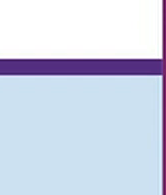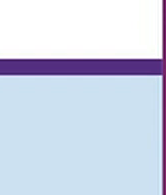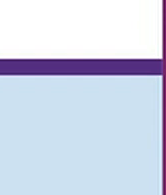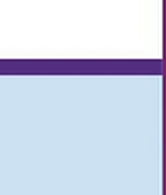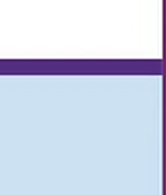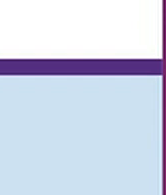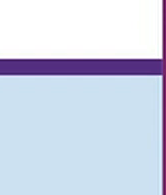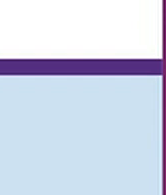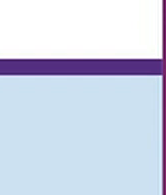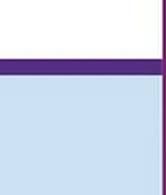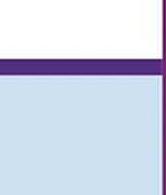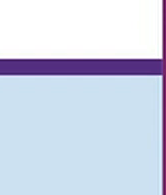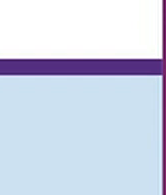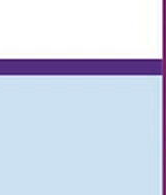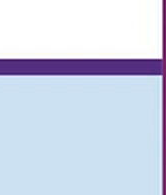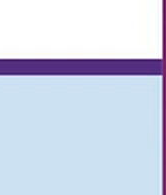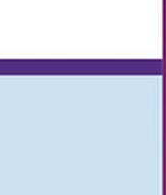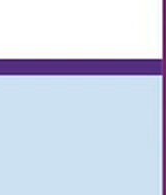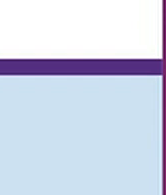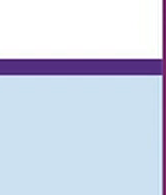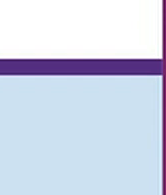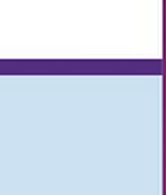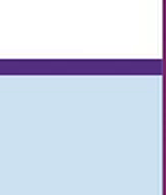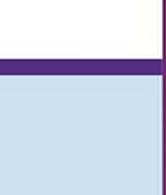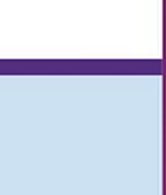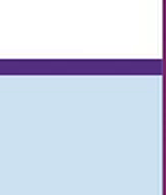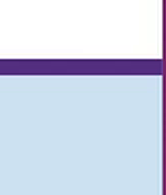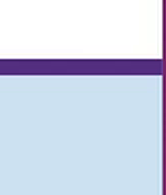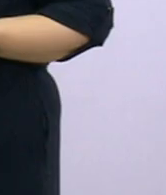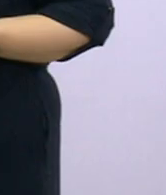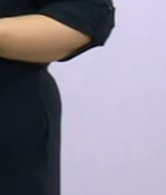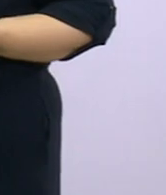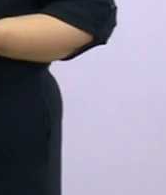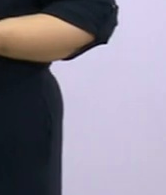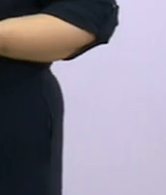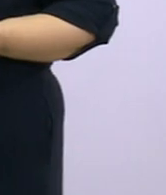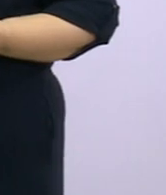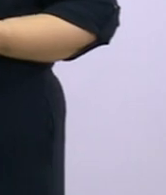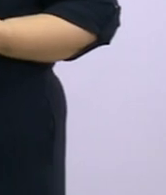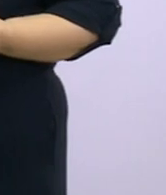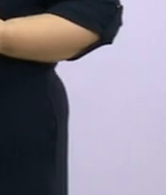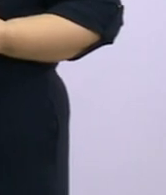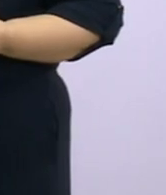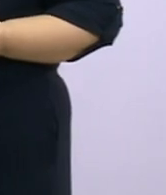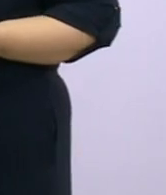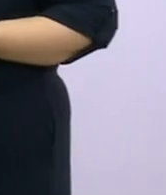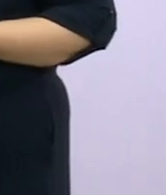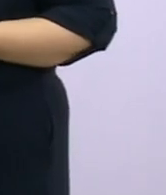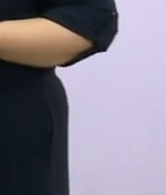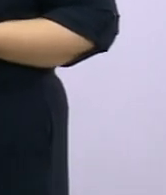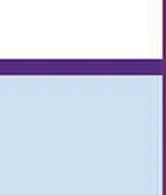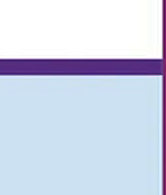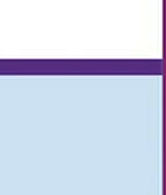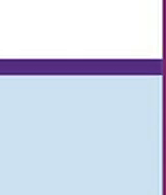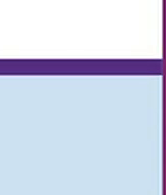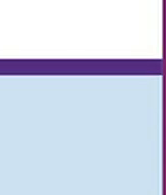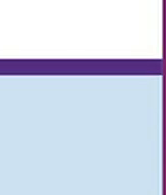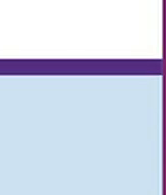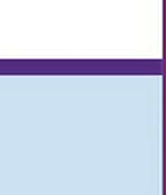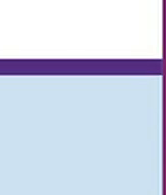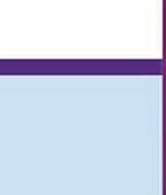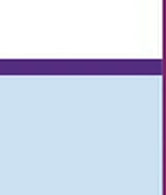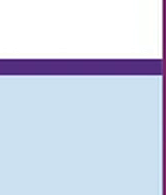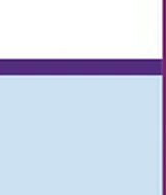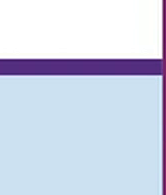I hope you are ready. Let's check the answers. Please follow my reading. The